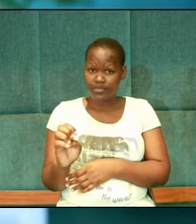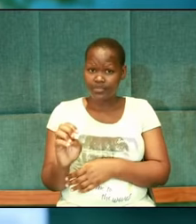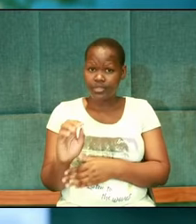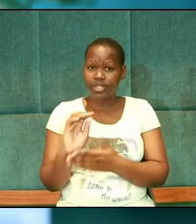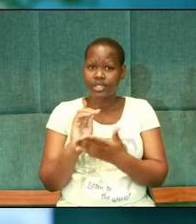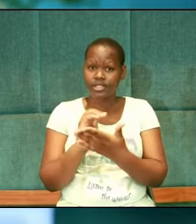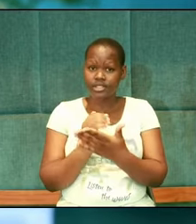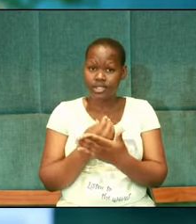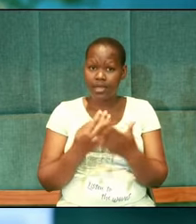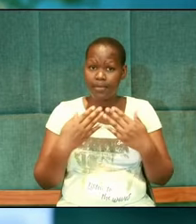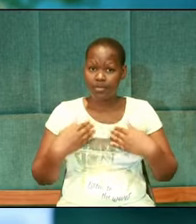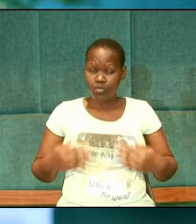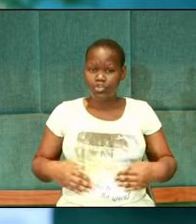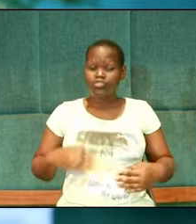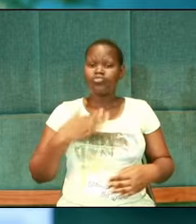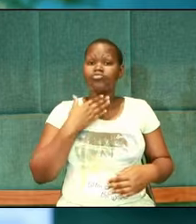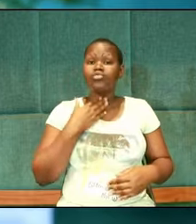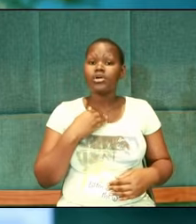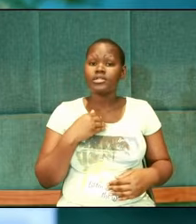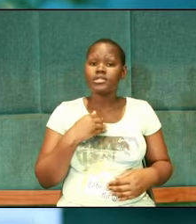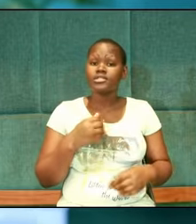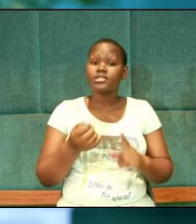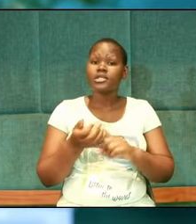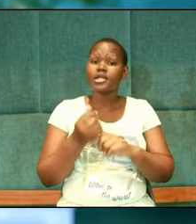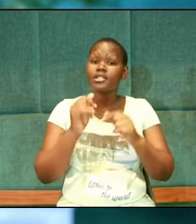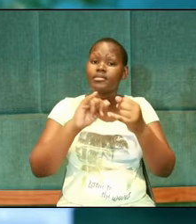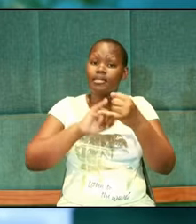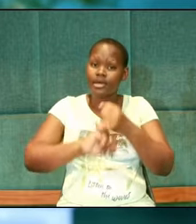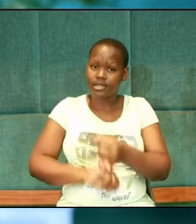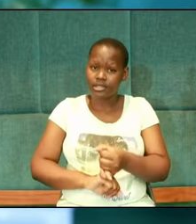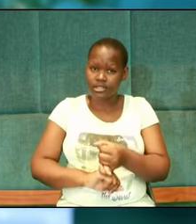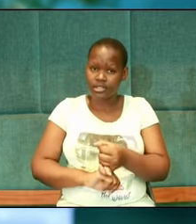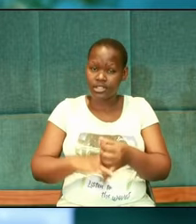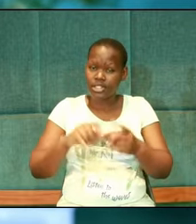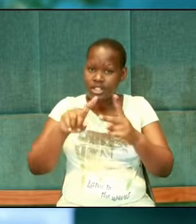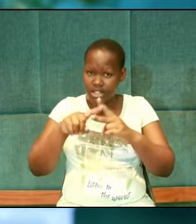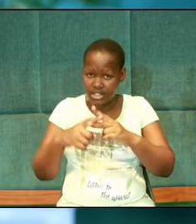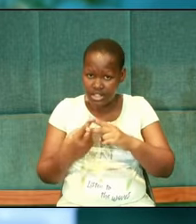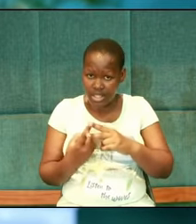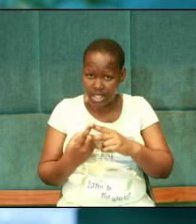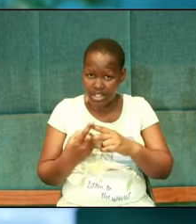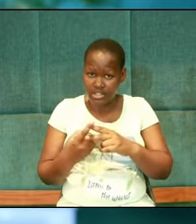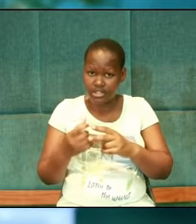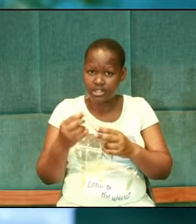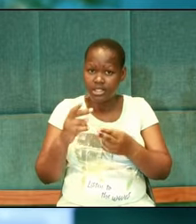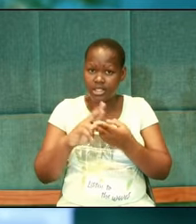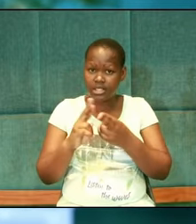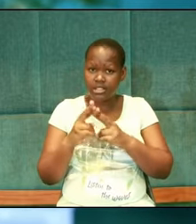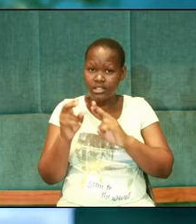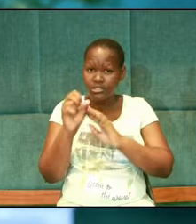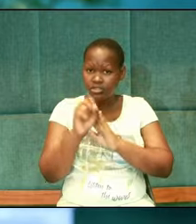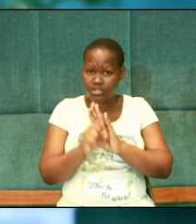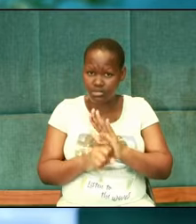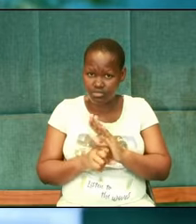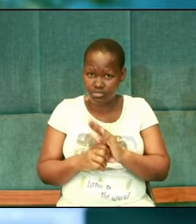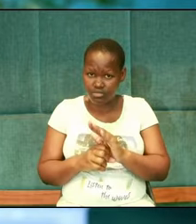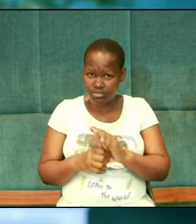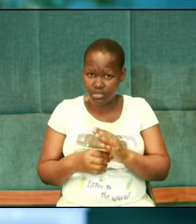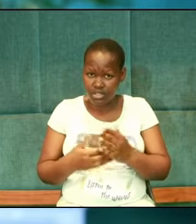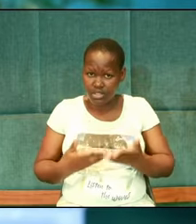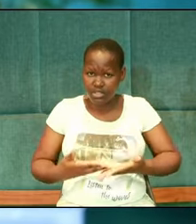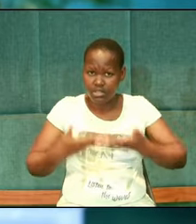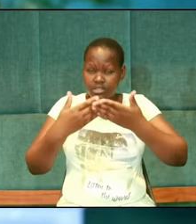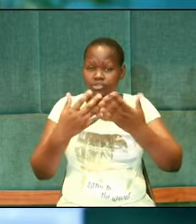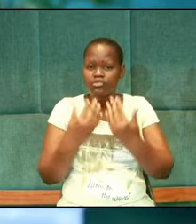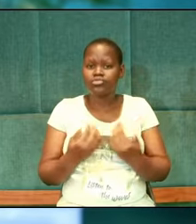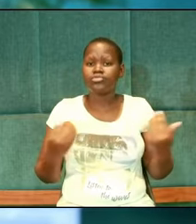somebody wants to get married, somebody wants to form relationship, somebody wants to raise their children, somebody wants to